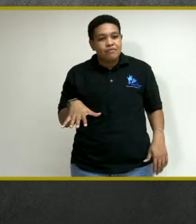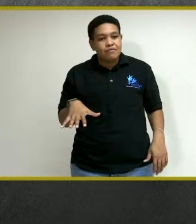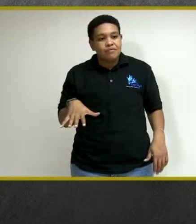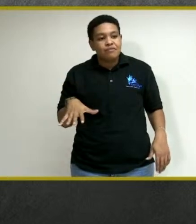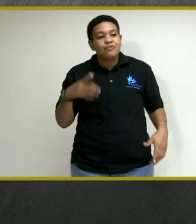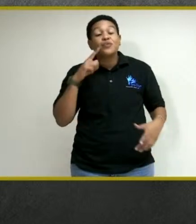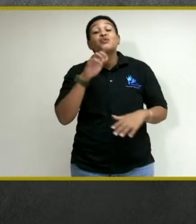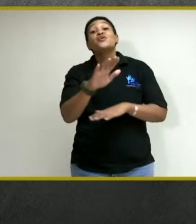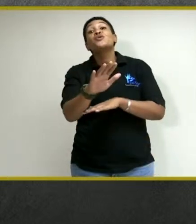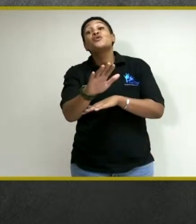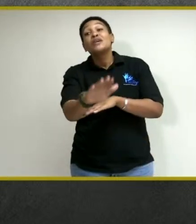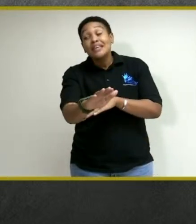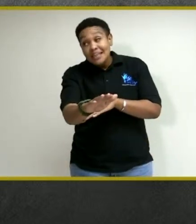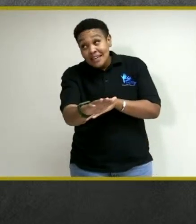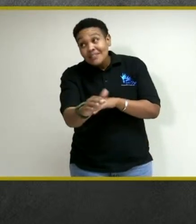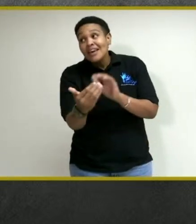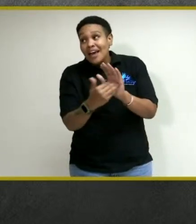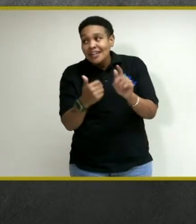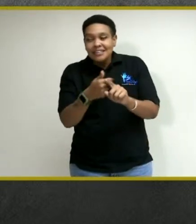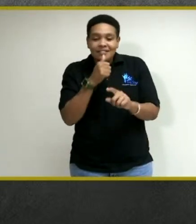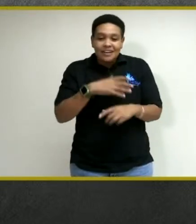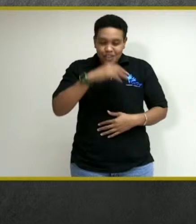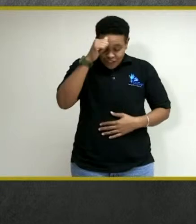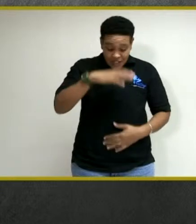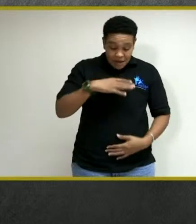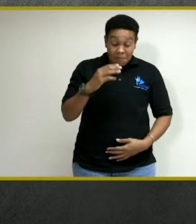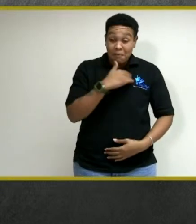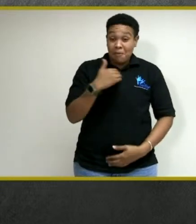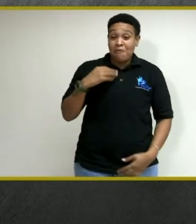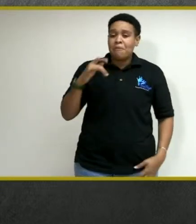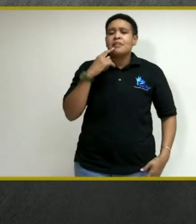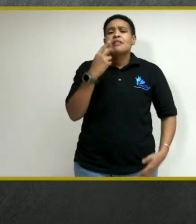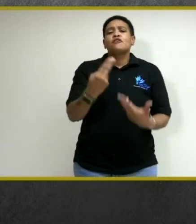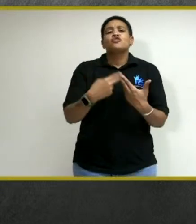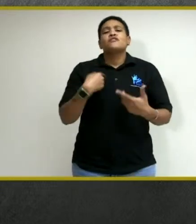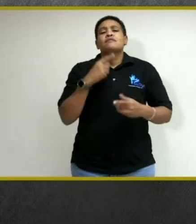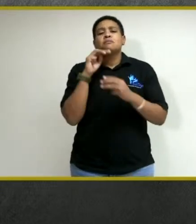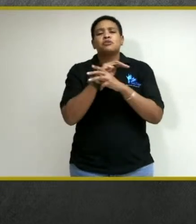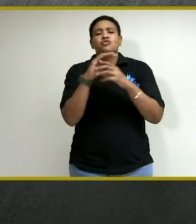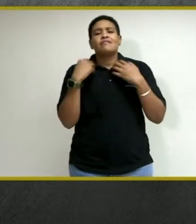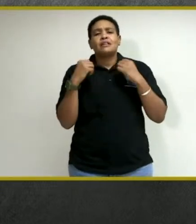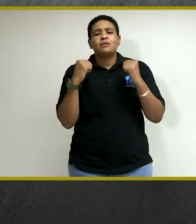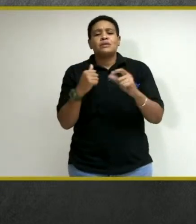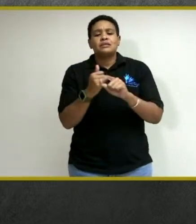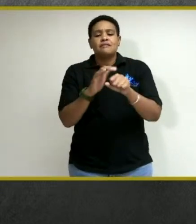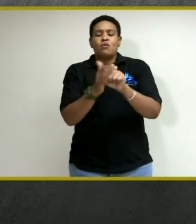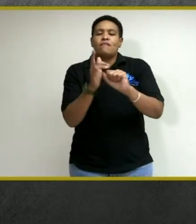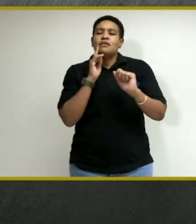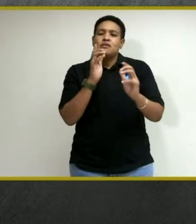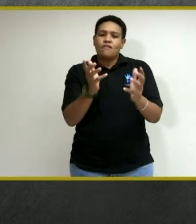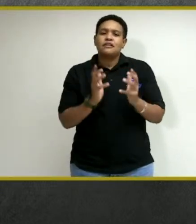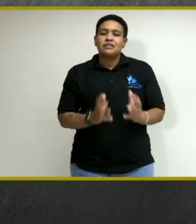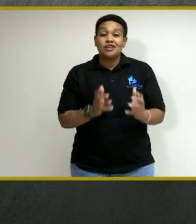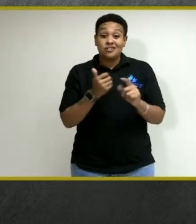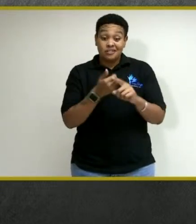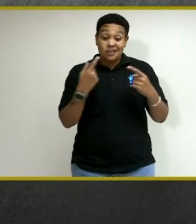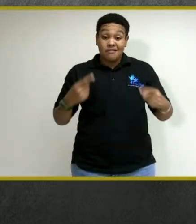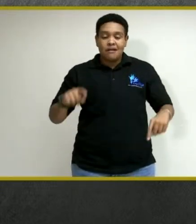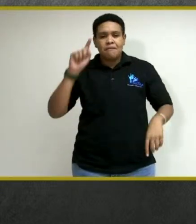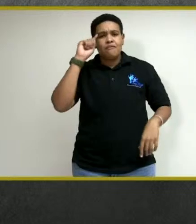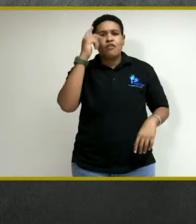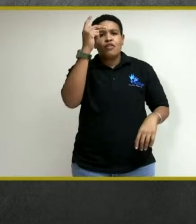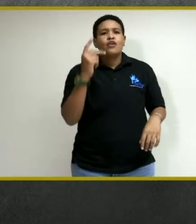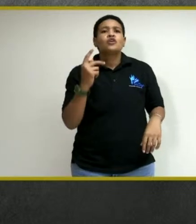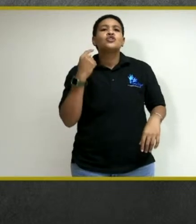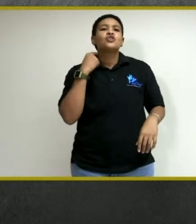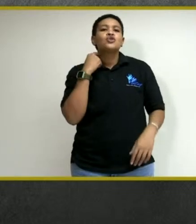good evening again, ladies and gentlemen, members of the media. Thank you so much for joining us for the Ministry of Health and Wellness's COVID-19 conversation for Thursday,